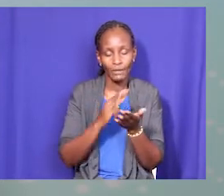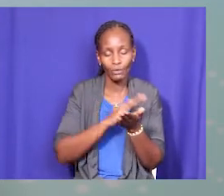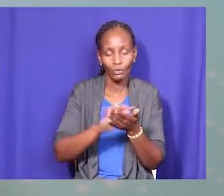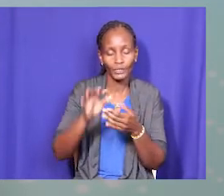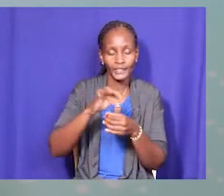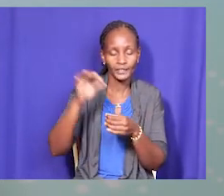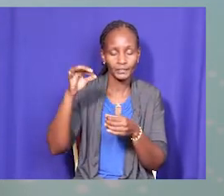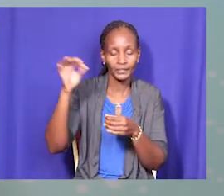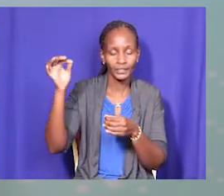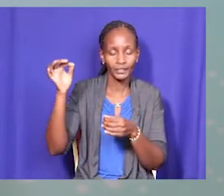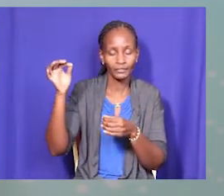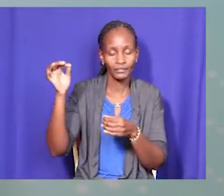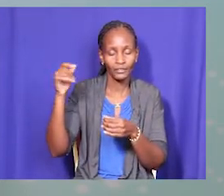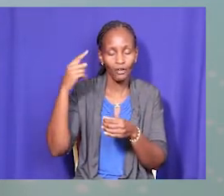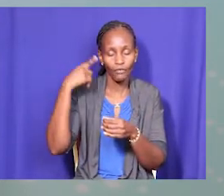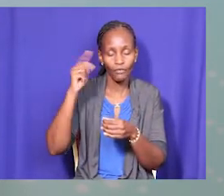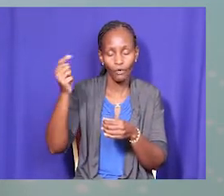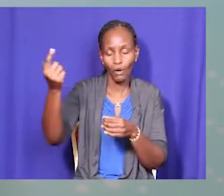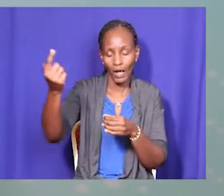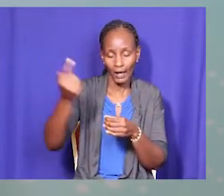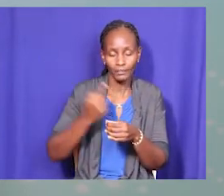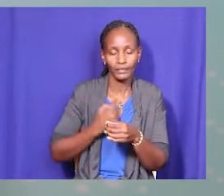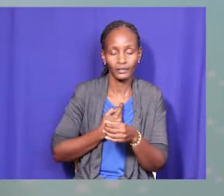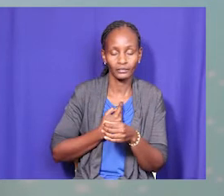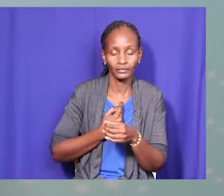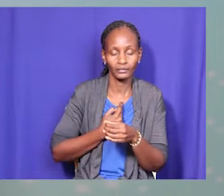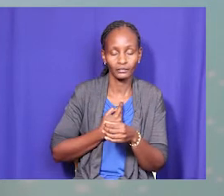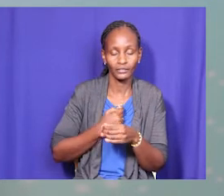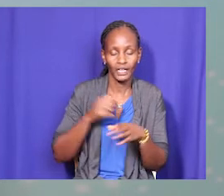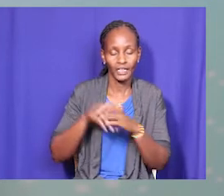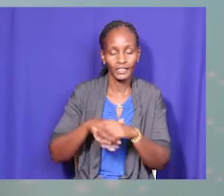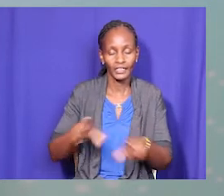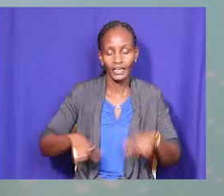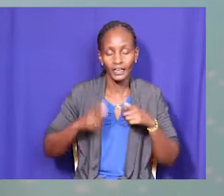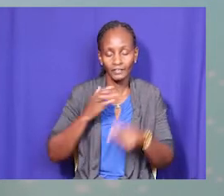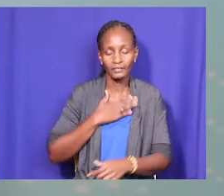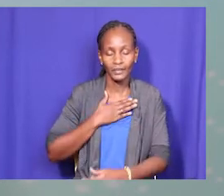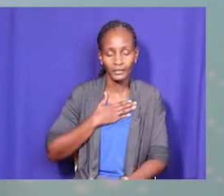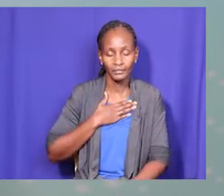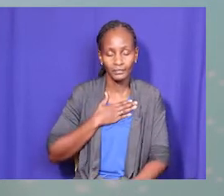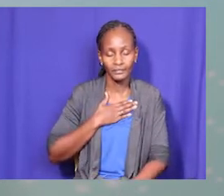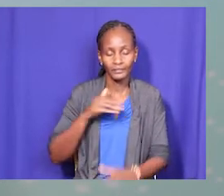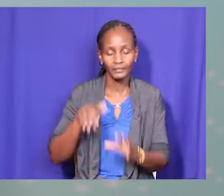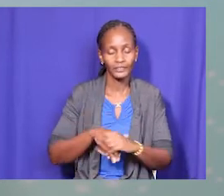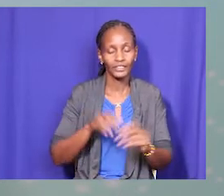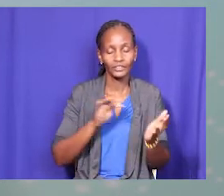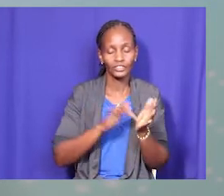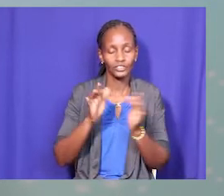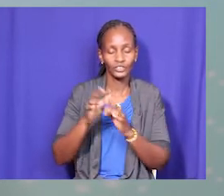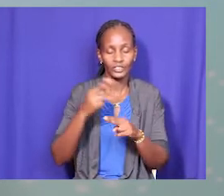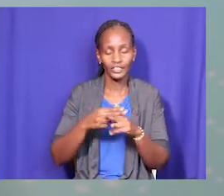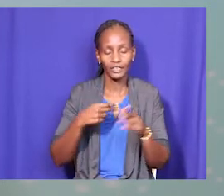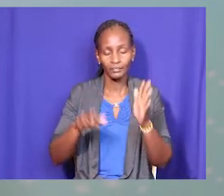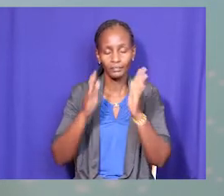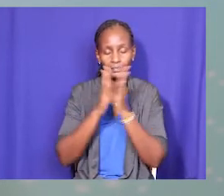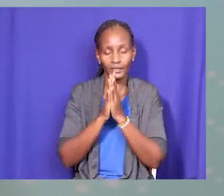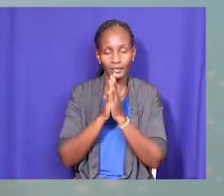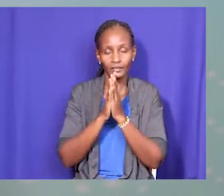Holy Spirit, for coming into my life. In Jesus' name I